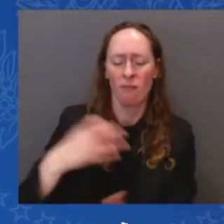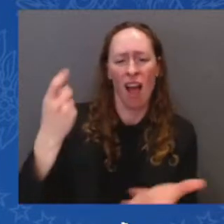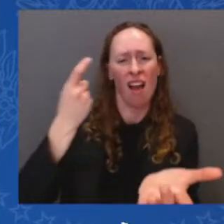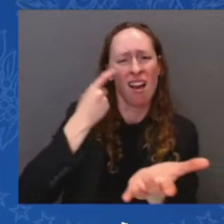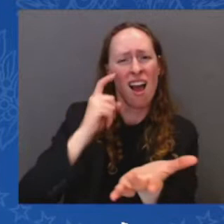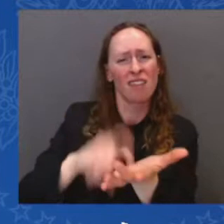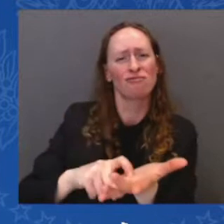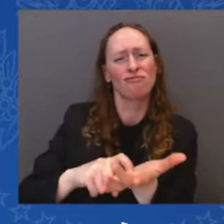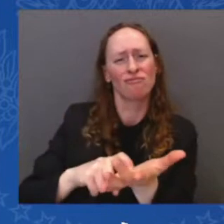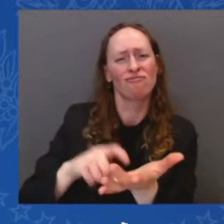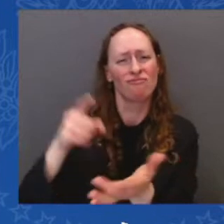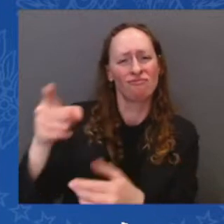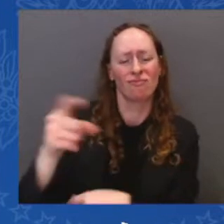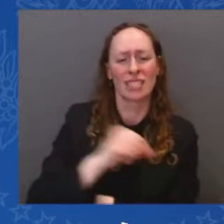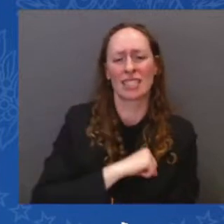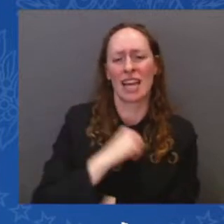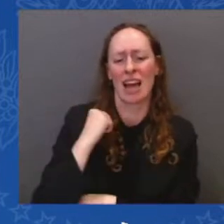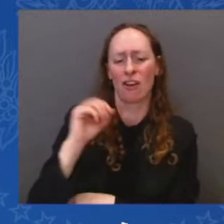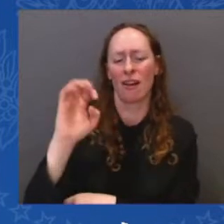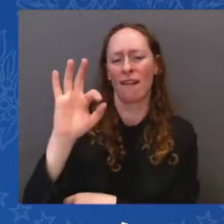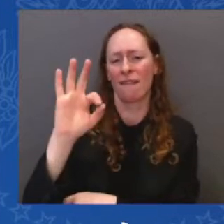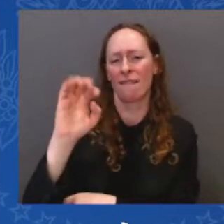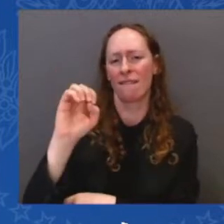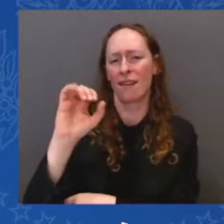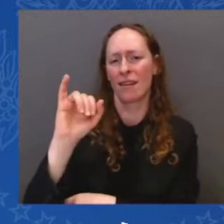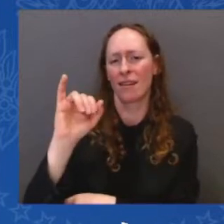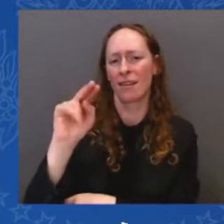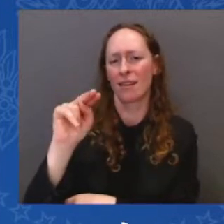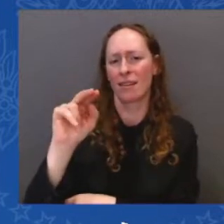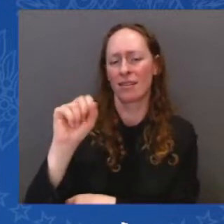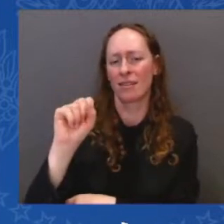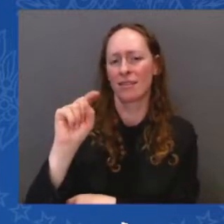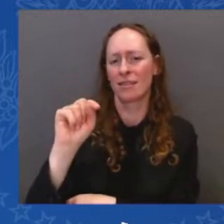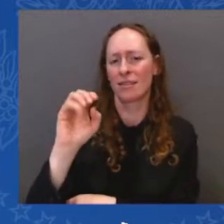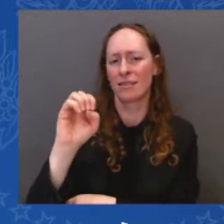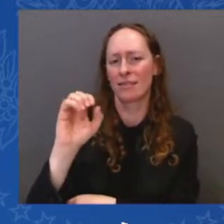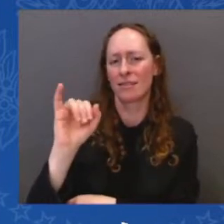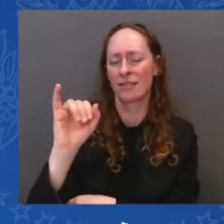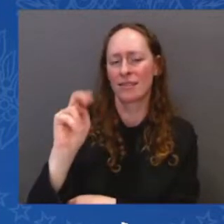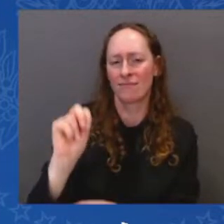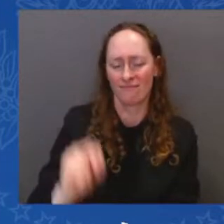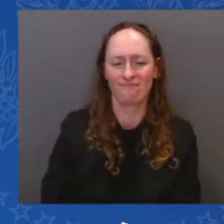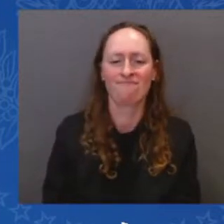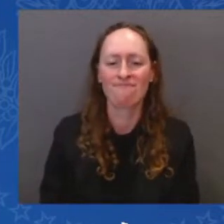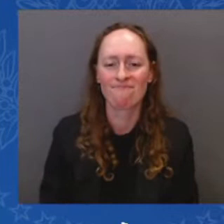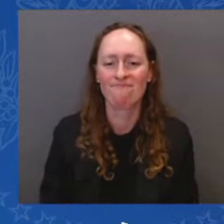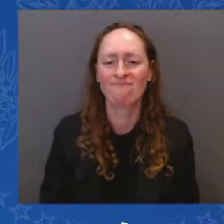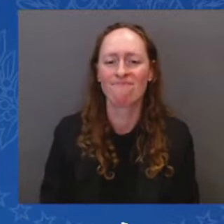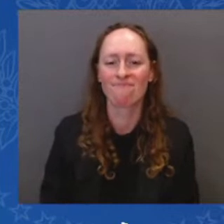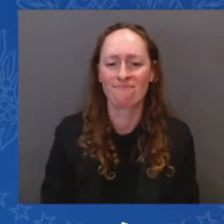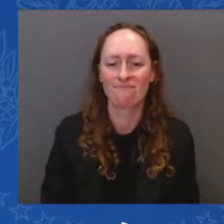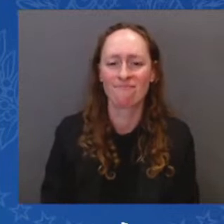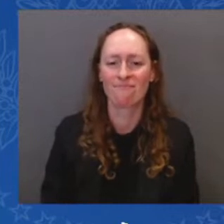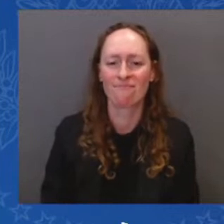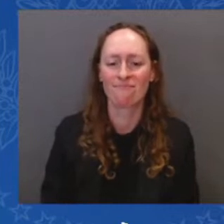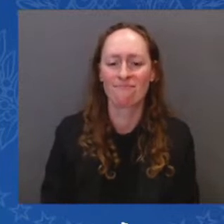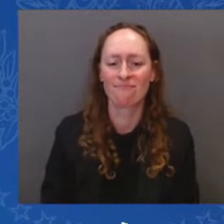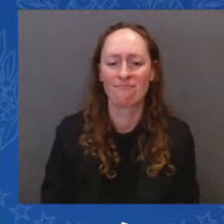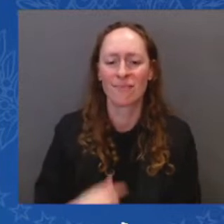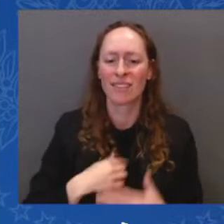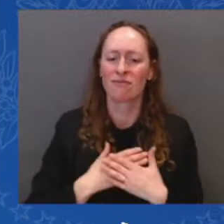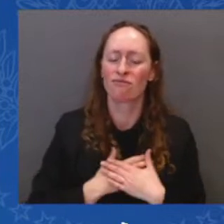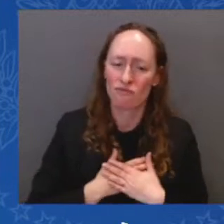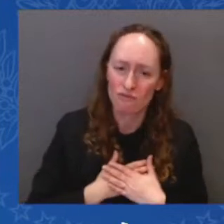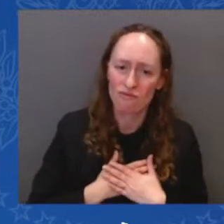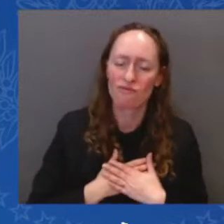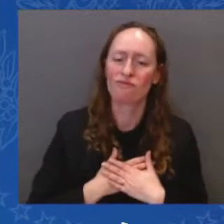eternal embrace of God's comfort. And to all of her colleagues on the Hill, in the Senate